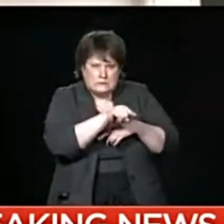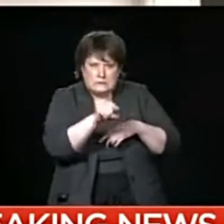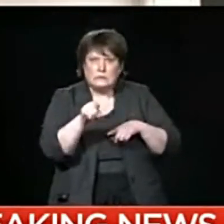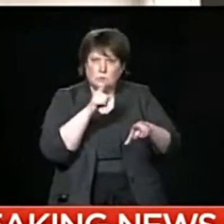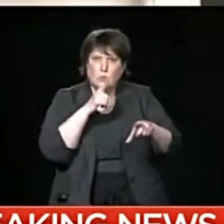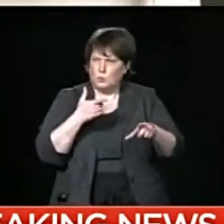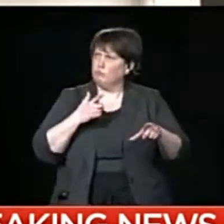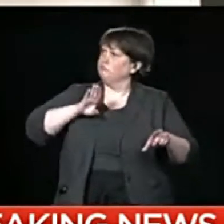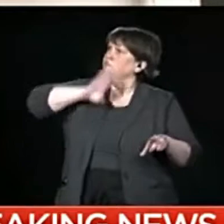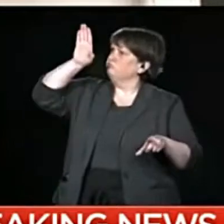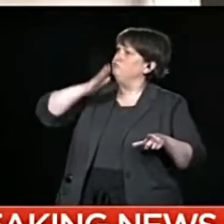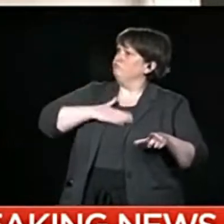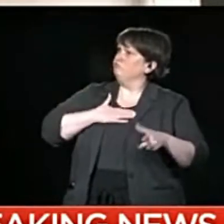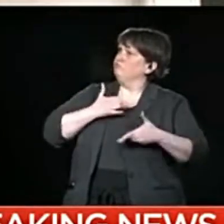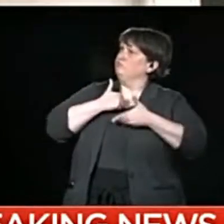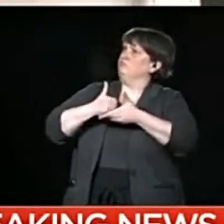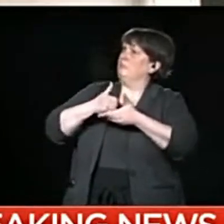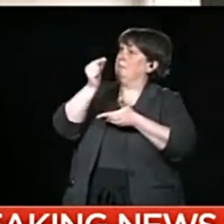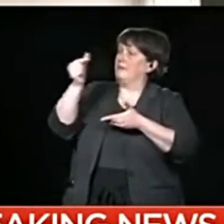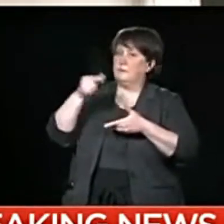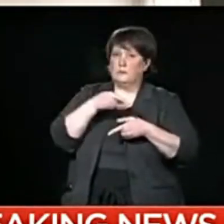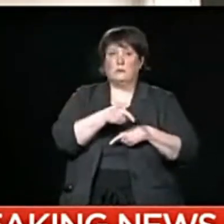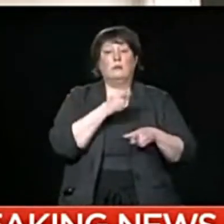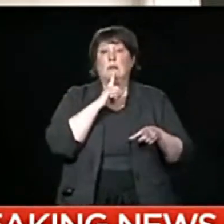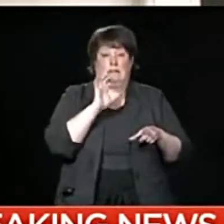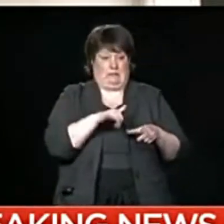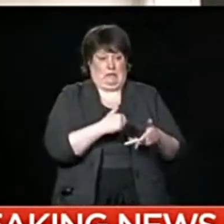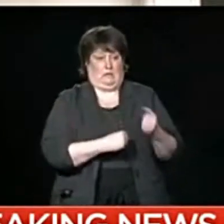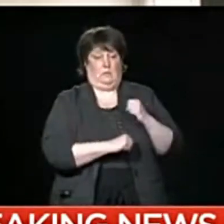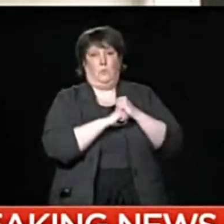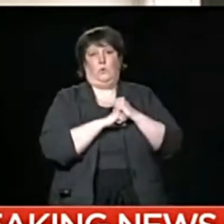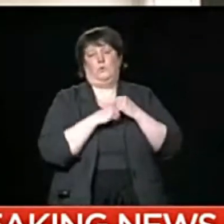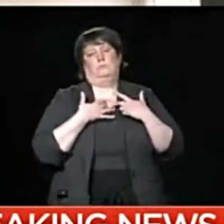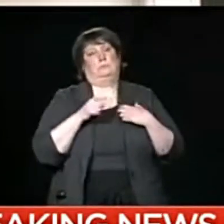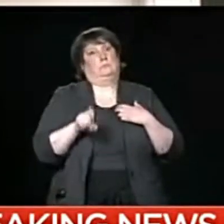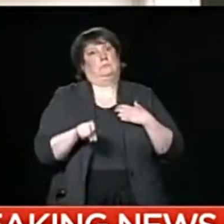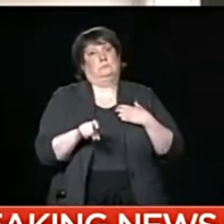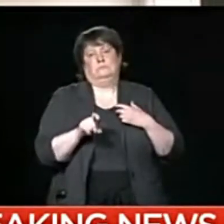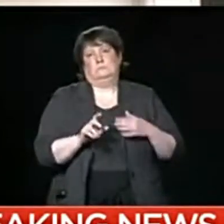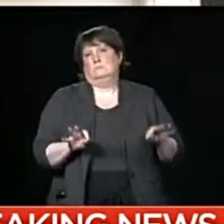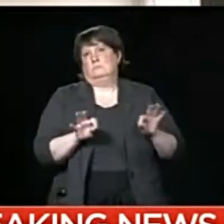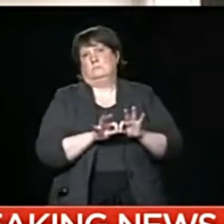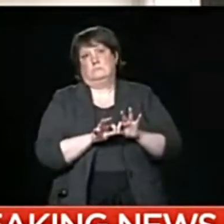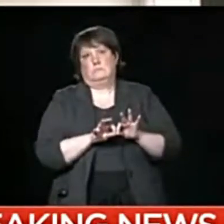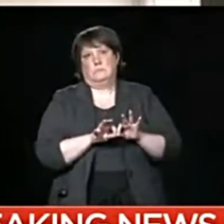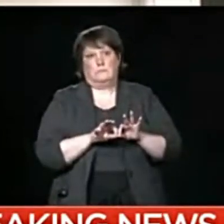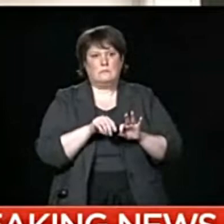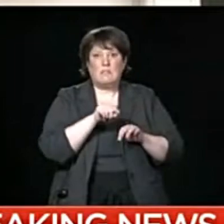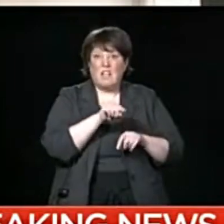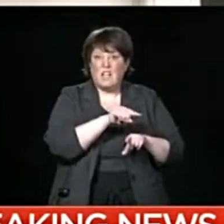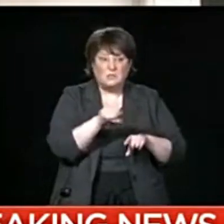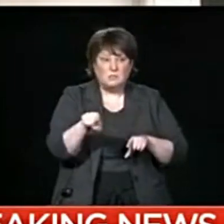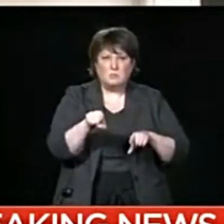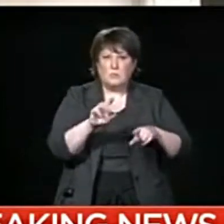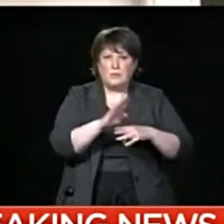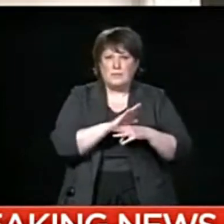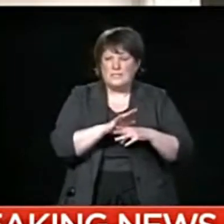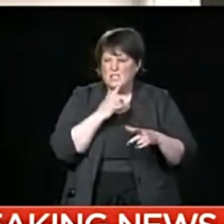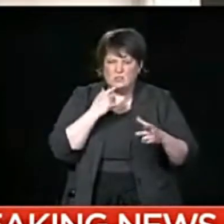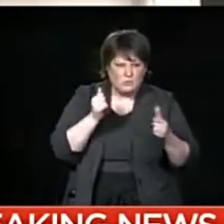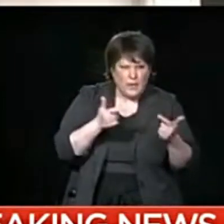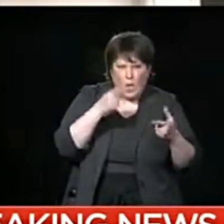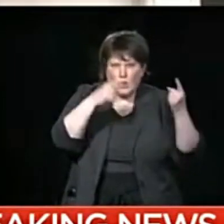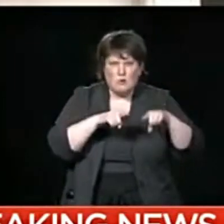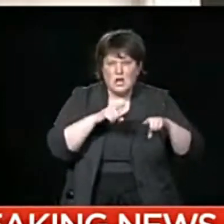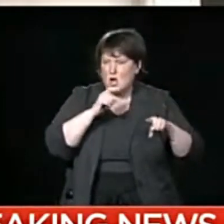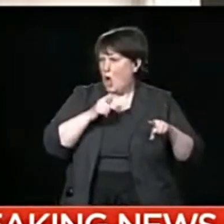action. This vital support comes at a critical time. And the way you looked around and said, not